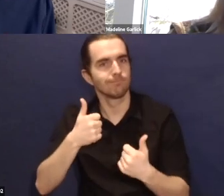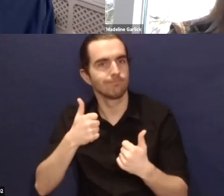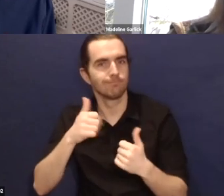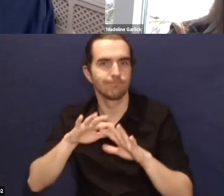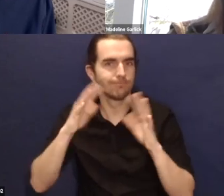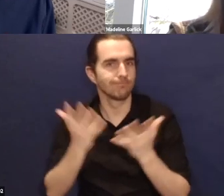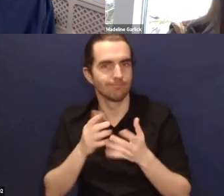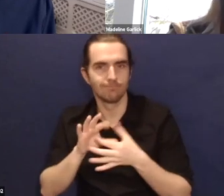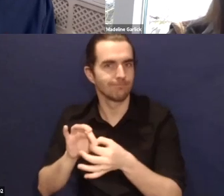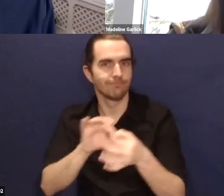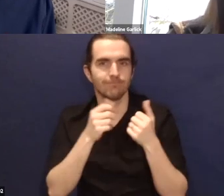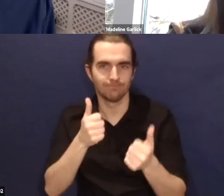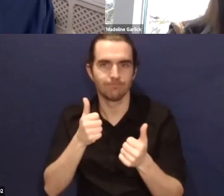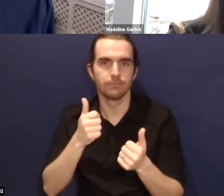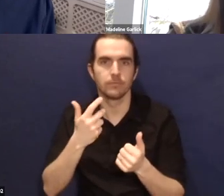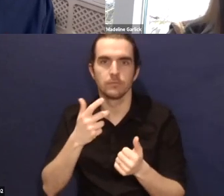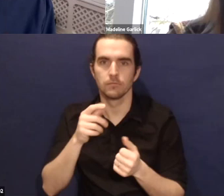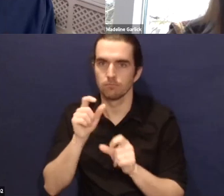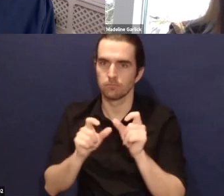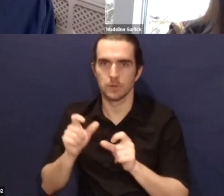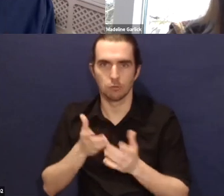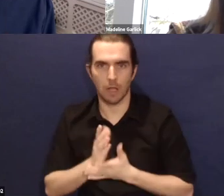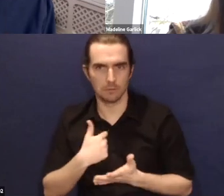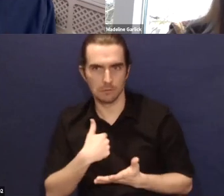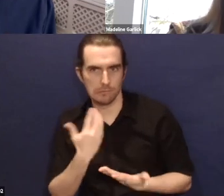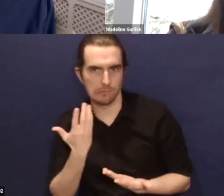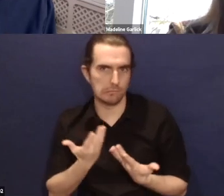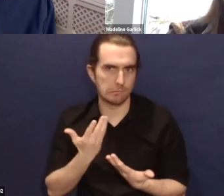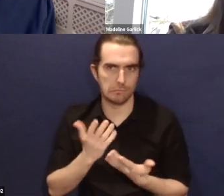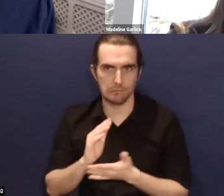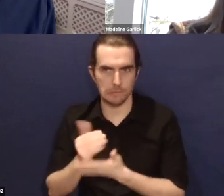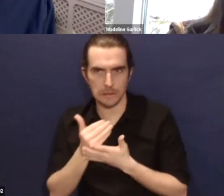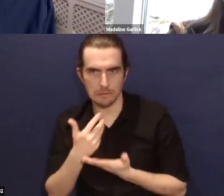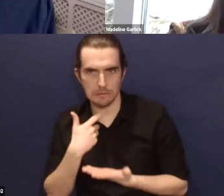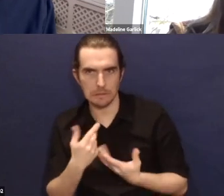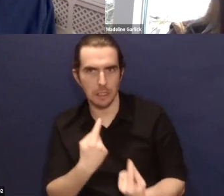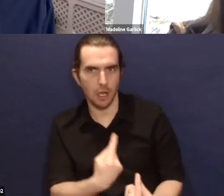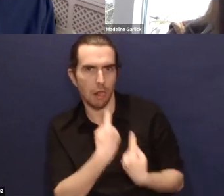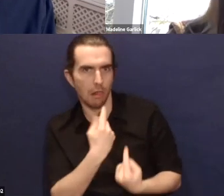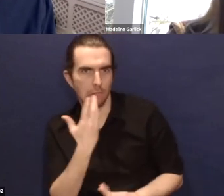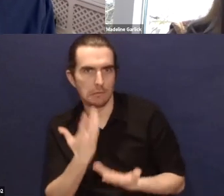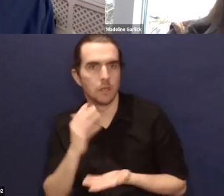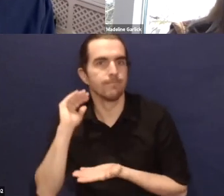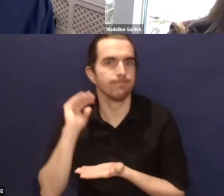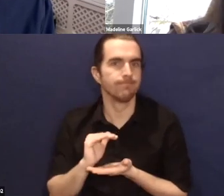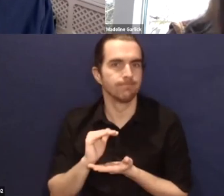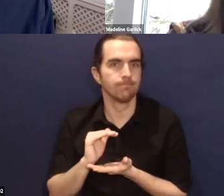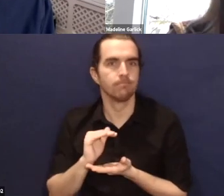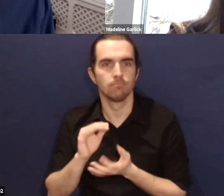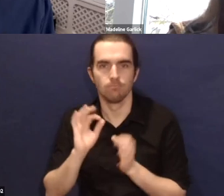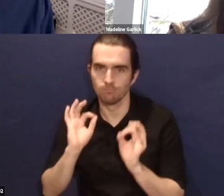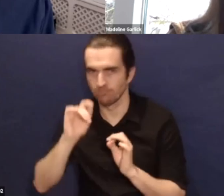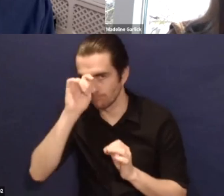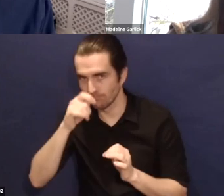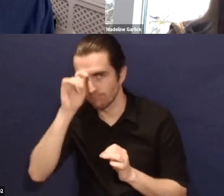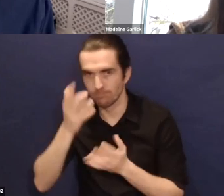that voluntary repatriation can become a reality, bearing in mind that the majority of refugees in many